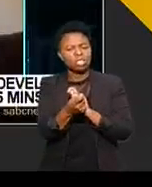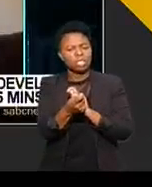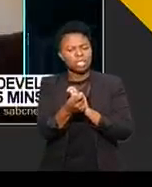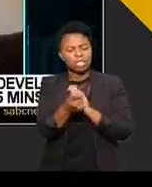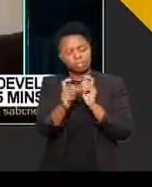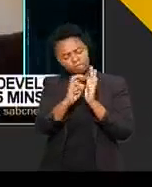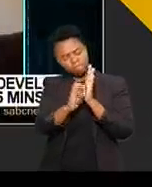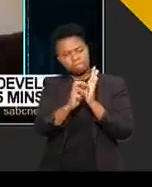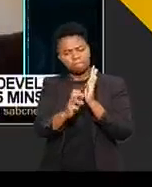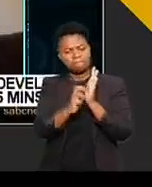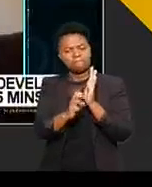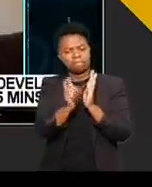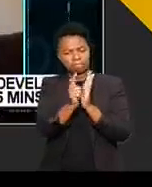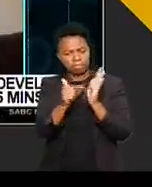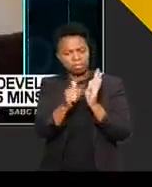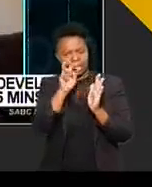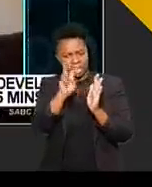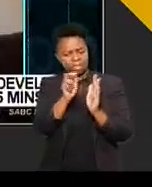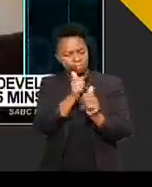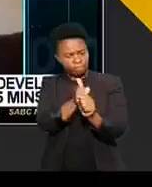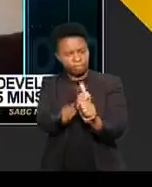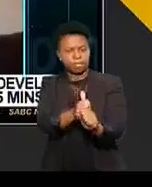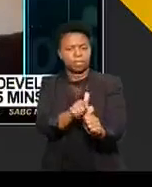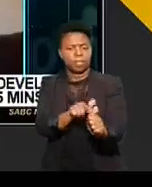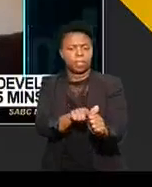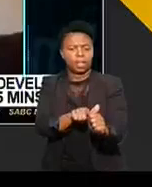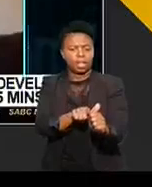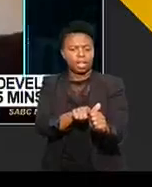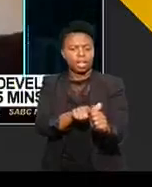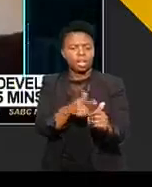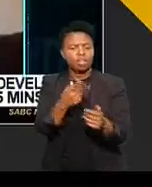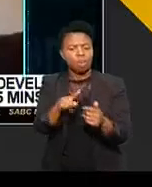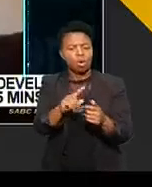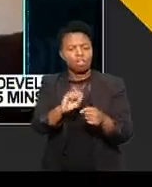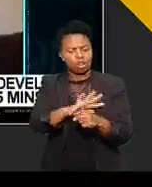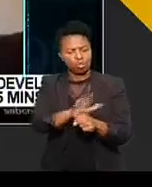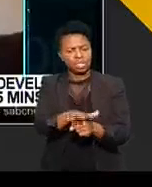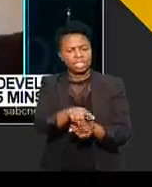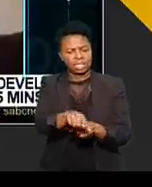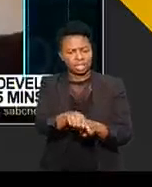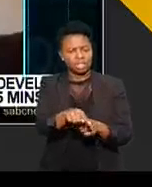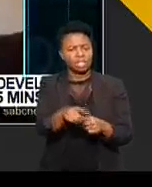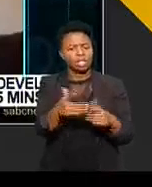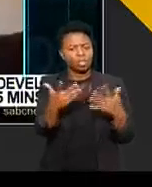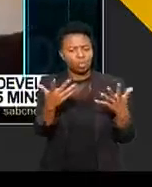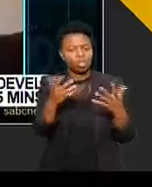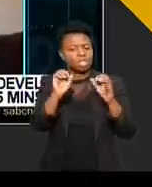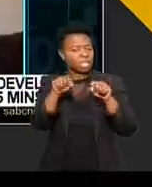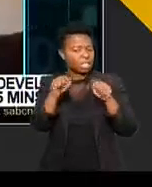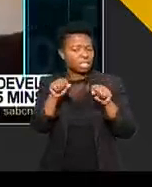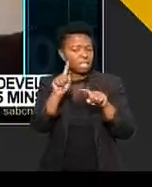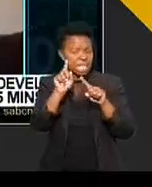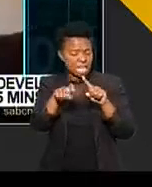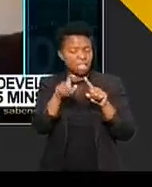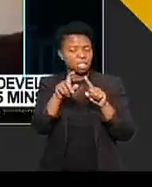regulatory framework that one has to follow in order for them to be used now for various diagnostic purposes. Obviously, we have to comply with the standards that are